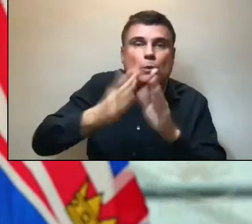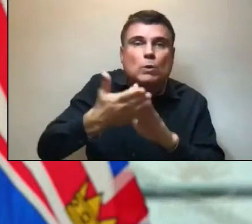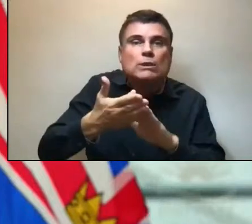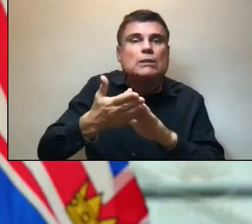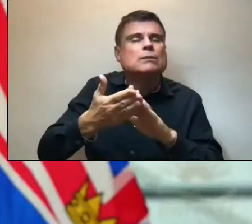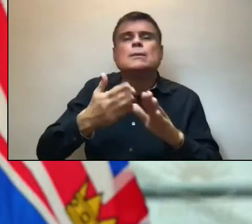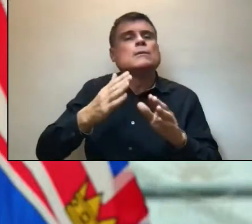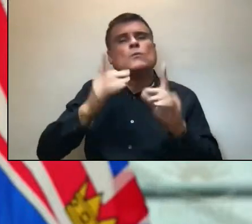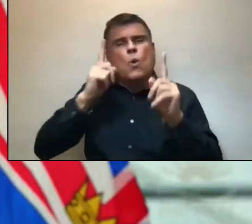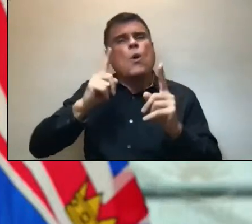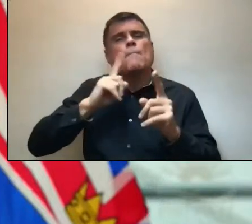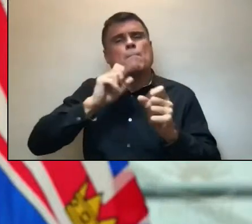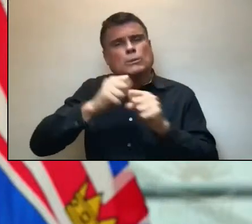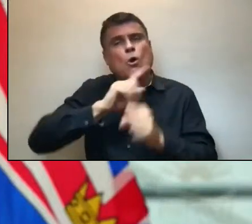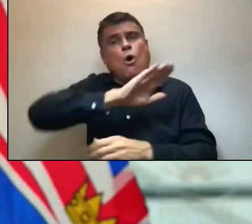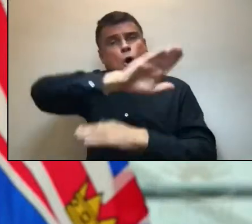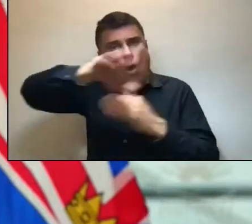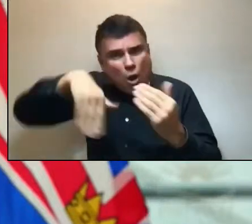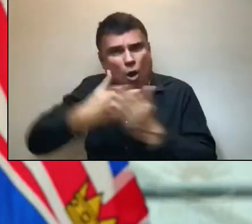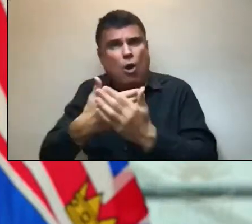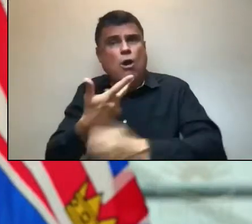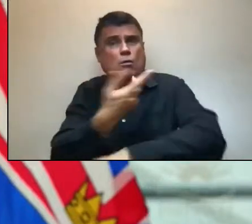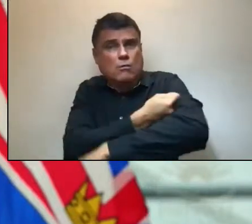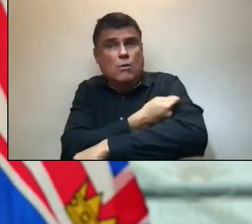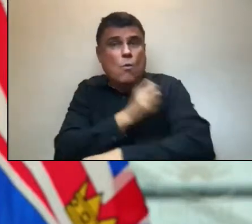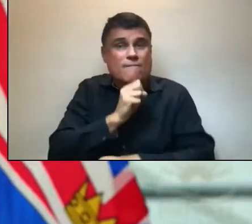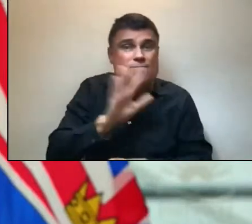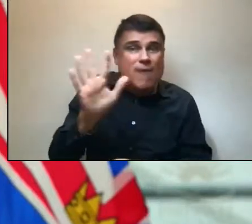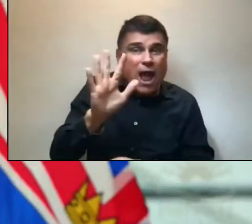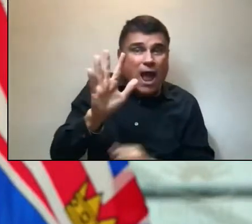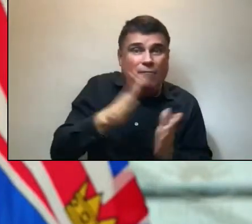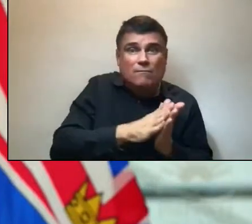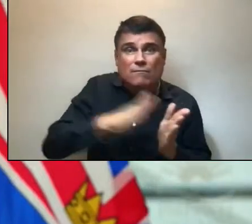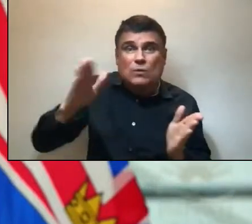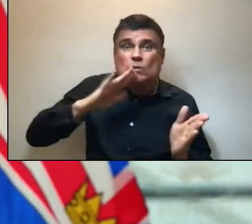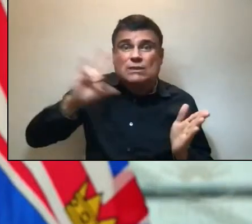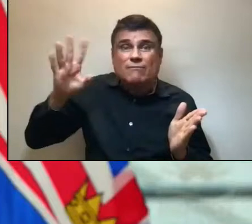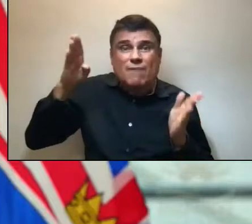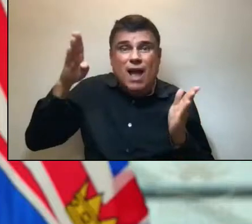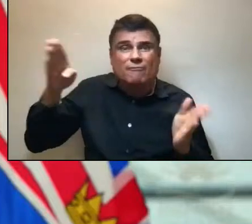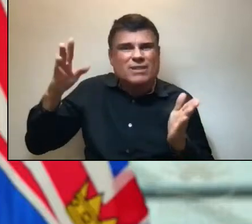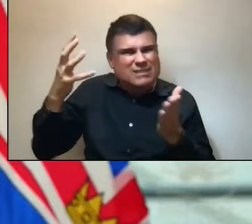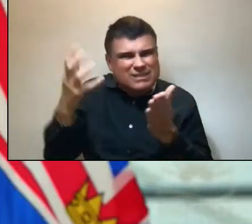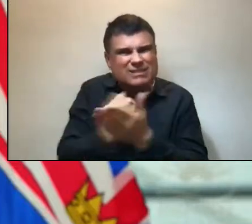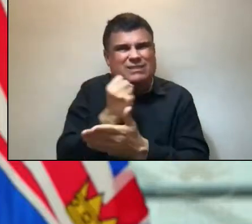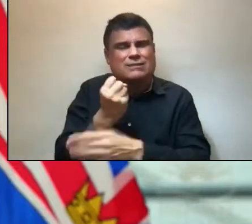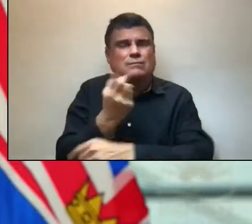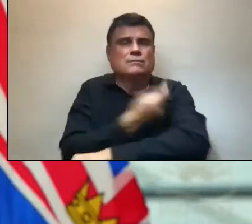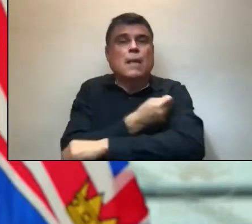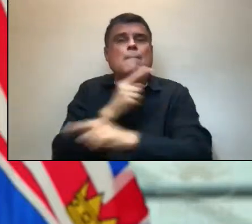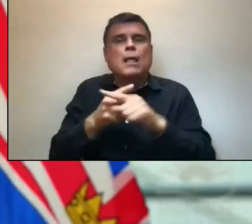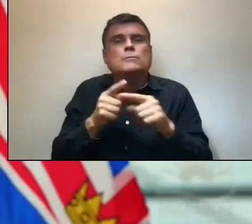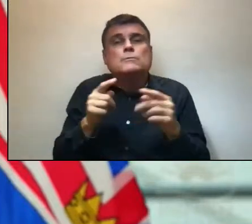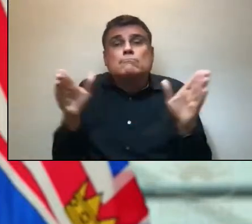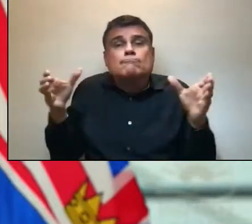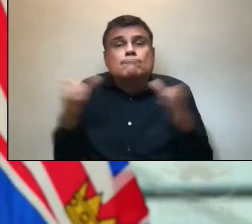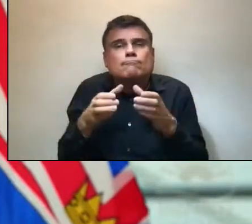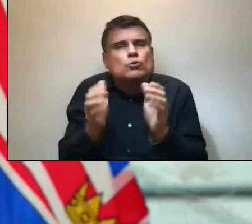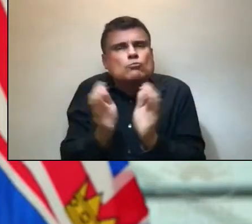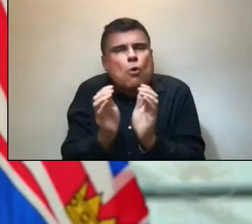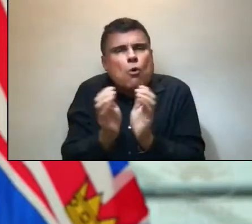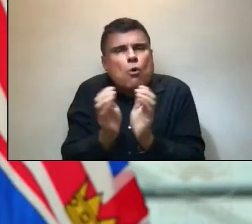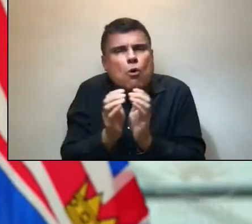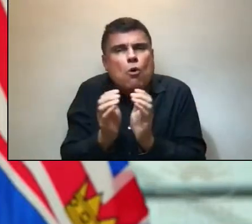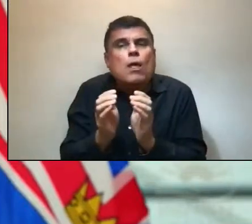or 75. Keeping our groups small, close friends, close family, staying outside, keeping